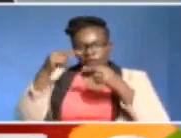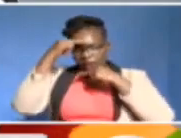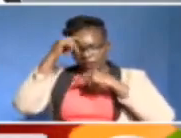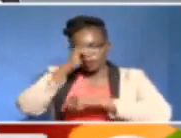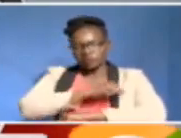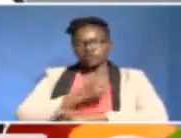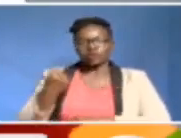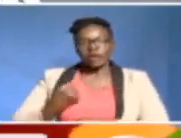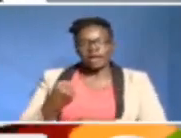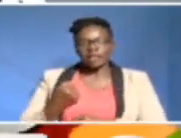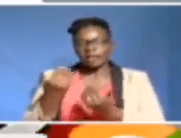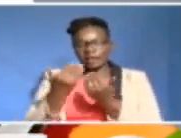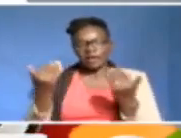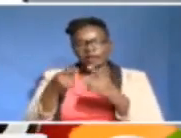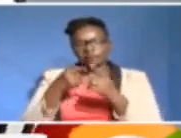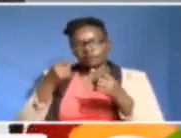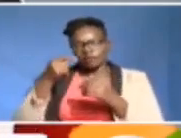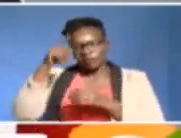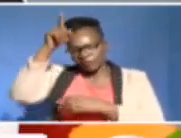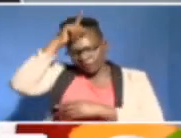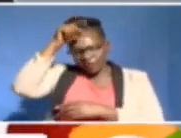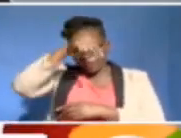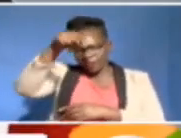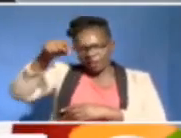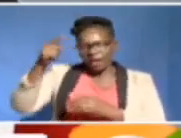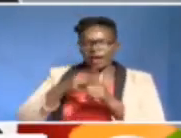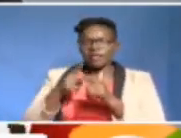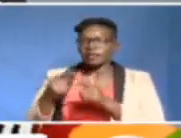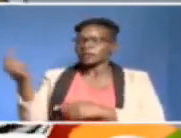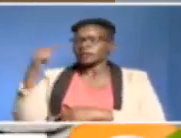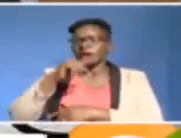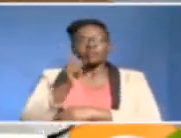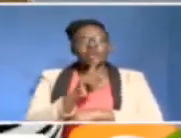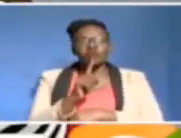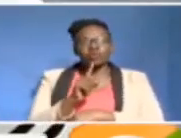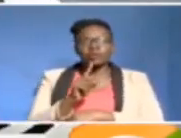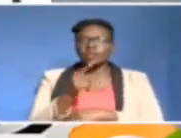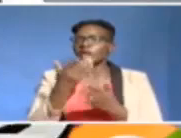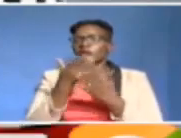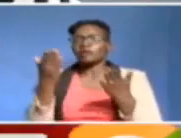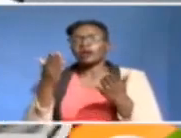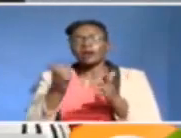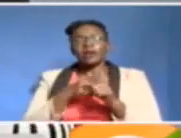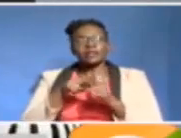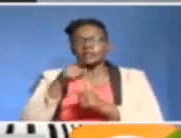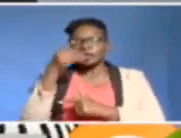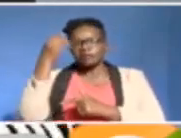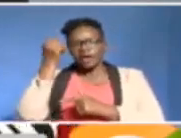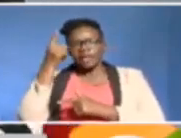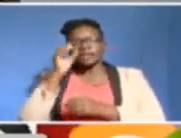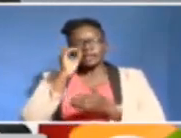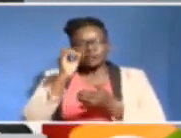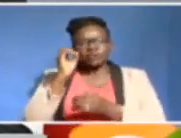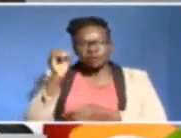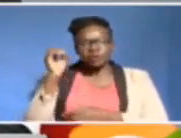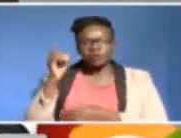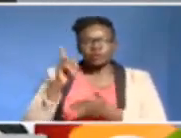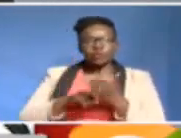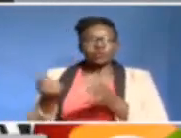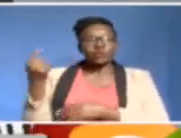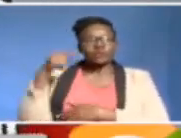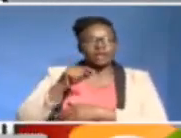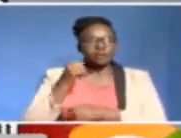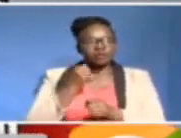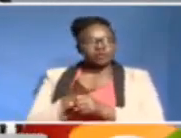girls come from high school in the villages, and they walk into Nairobi or wherever it is, and they have no idea. What I came to Nairobi,